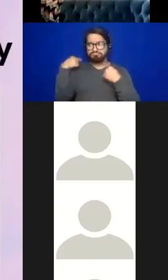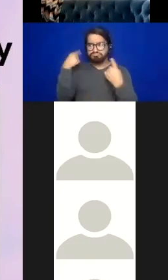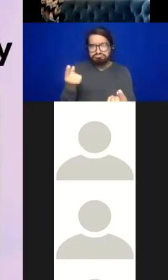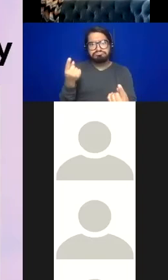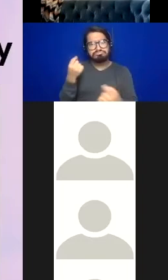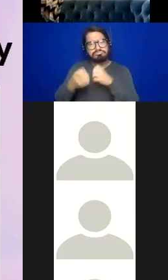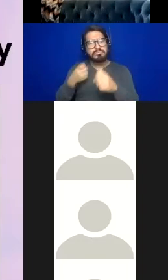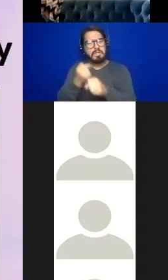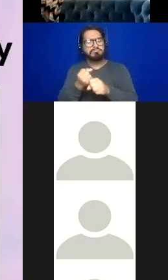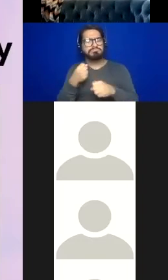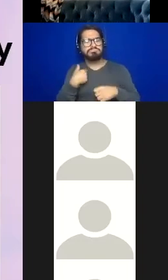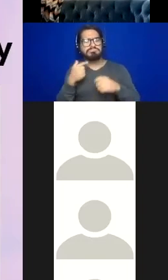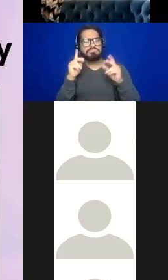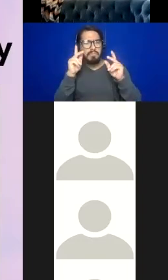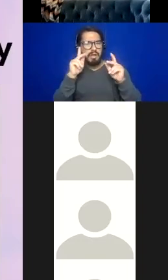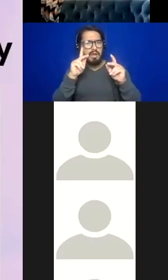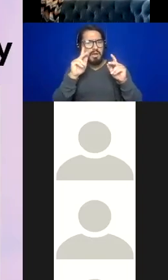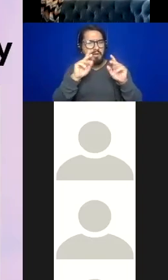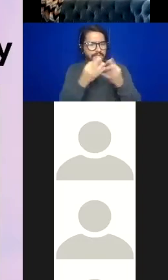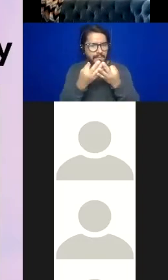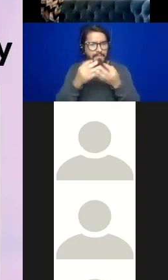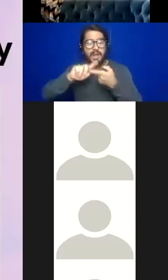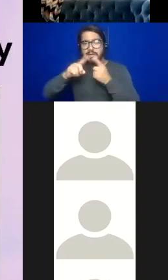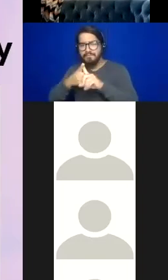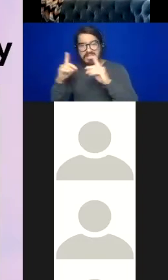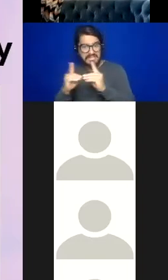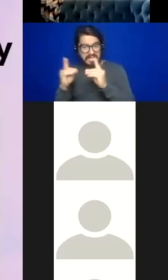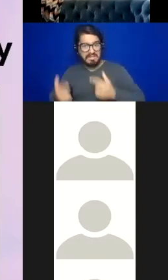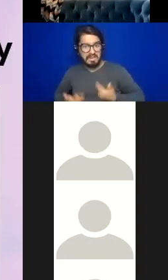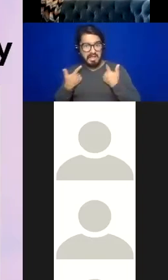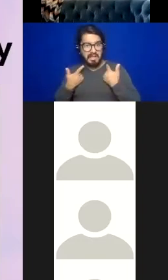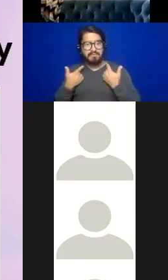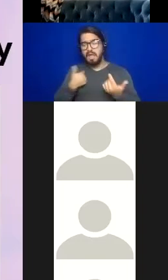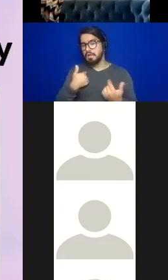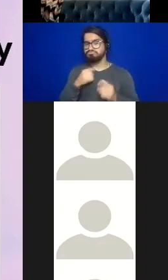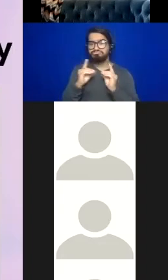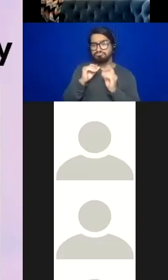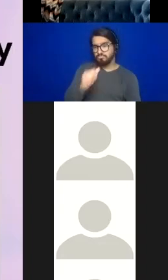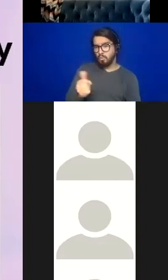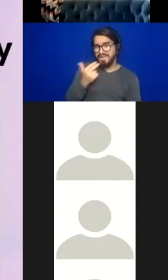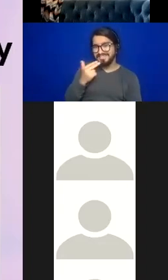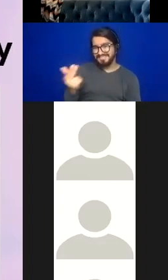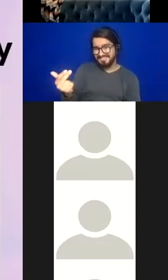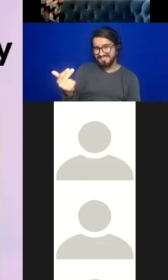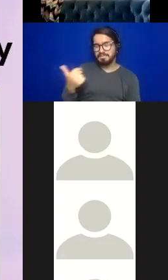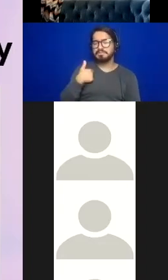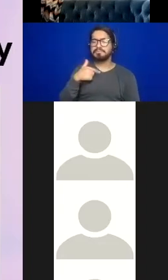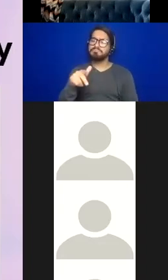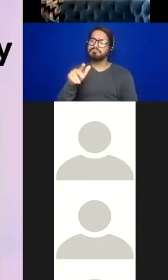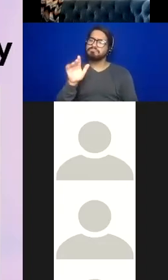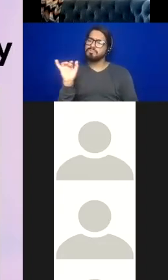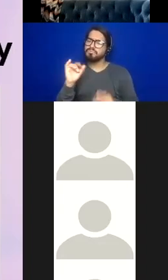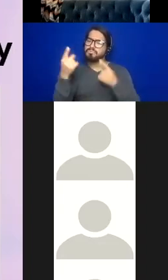friends, in our dating life. But I don't date because I'm only 13 years old. And it's pretty common for there to be littles in